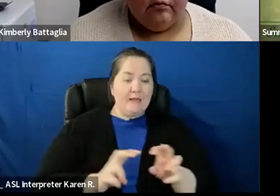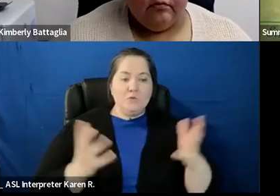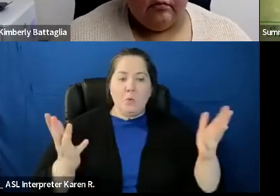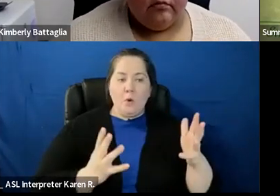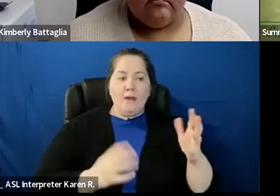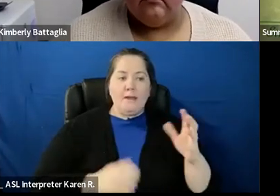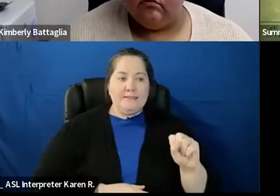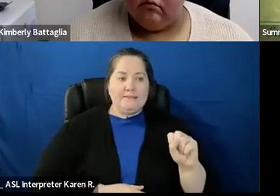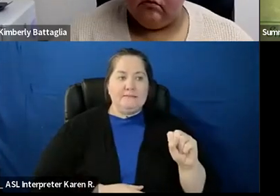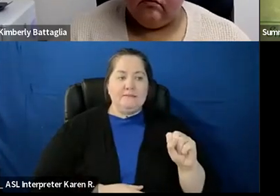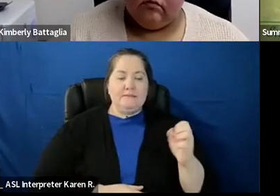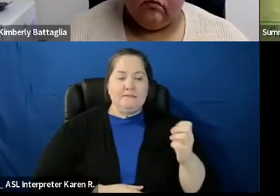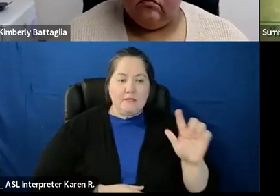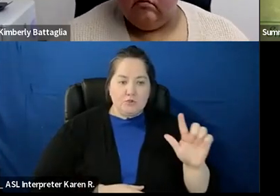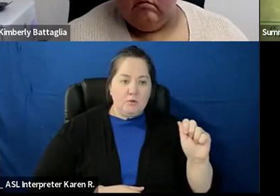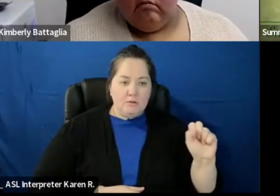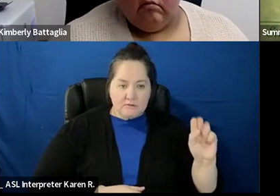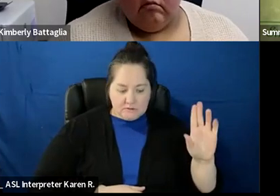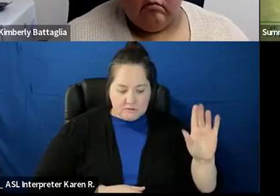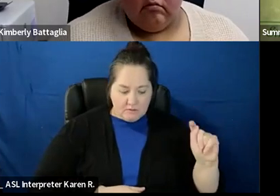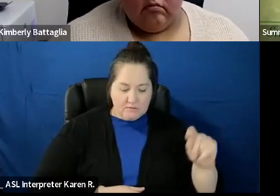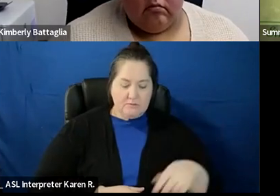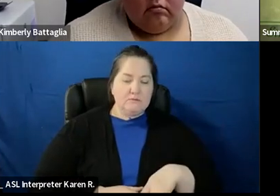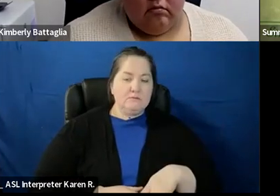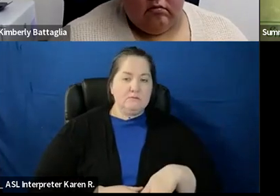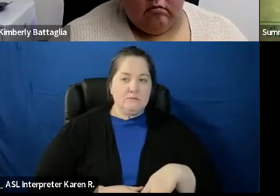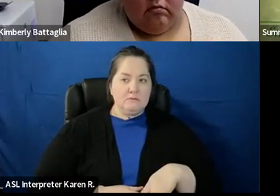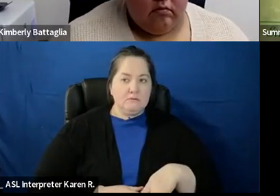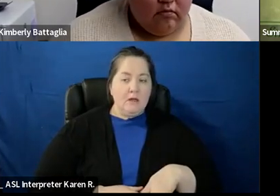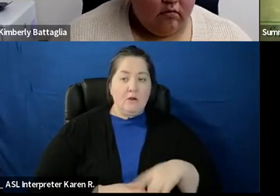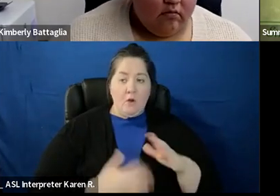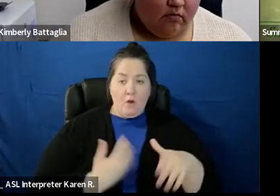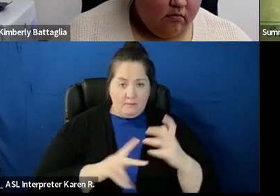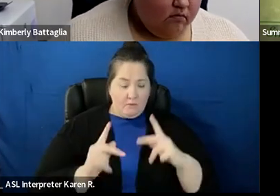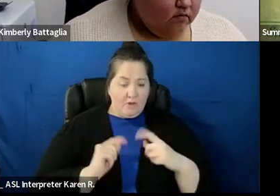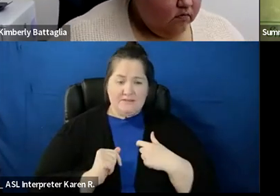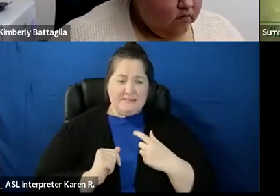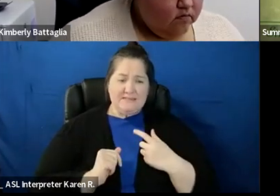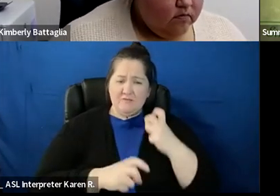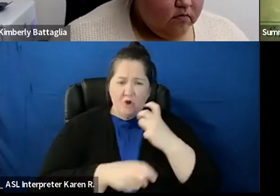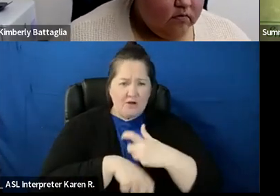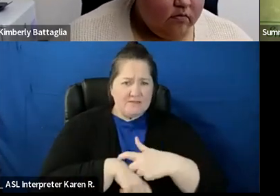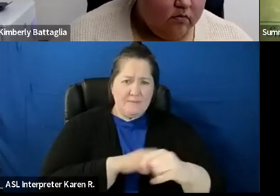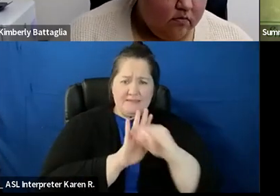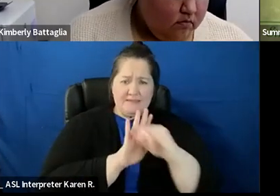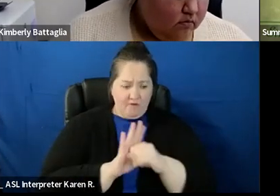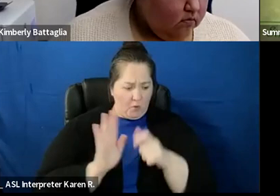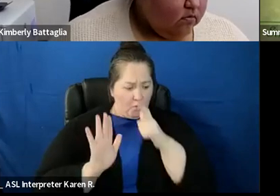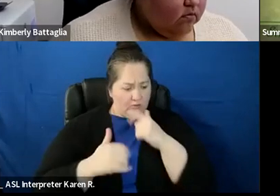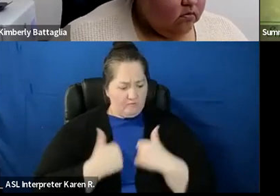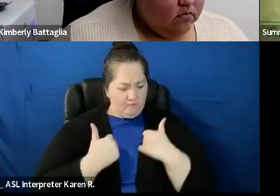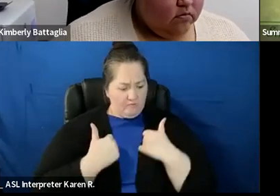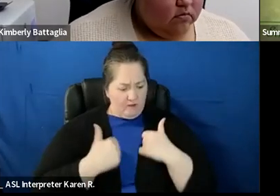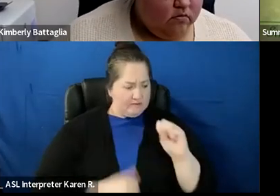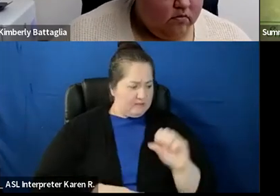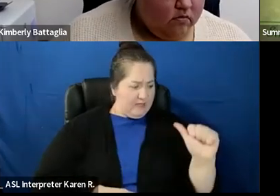assault. And all of the participants were like, you know what? I've had a hard time identifying as someone who survived sexual assault because